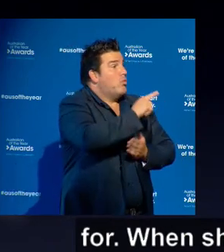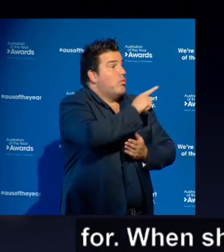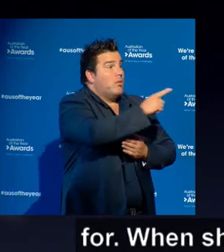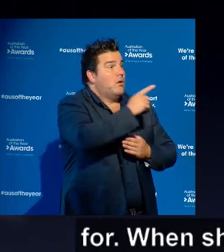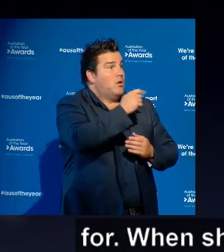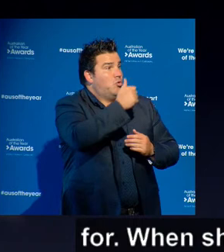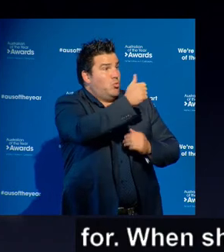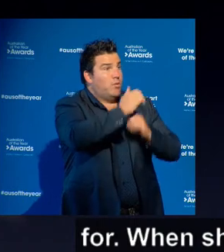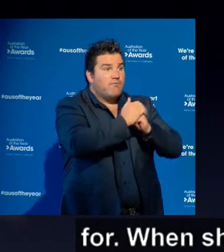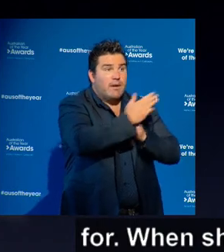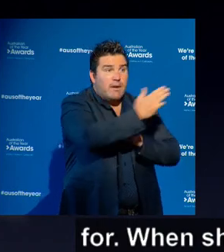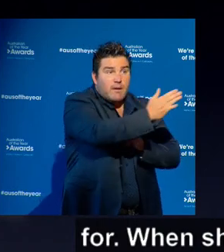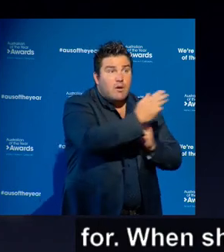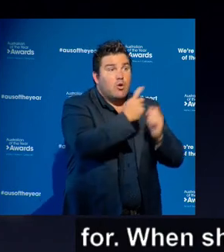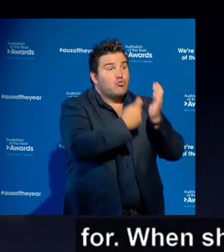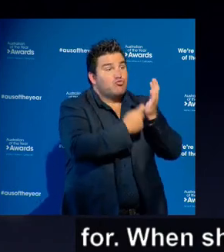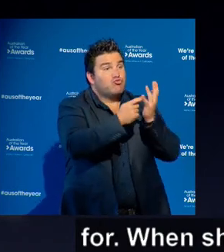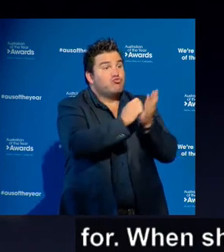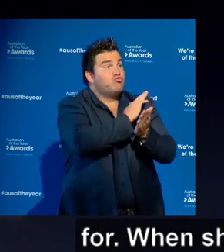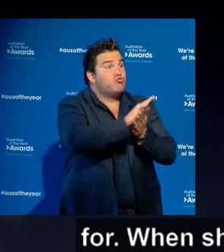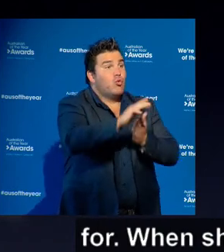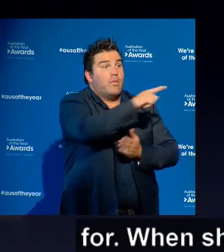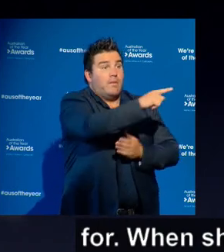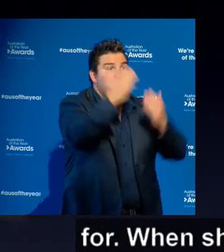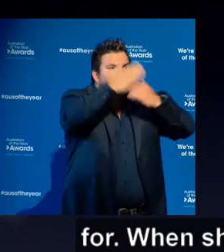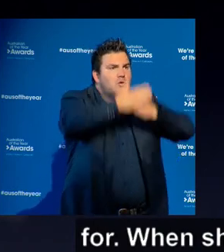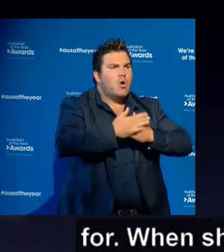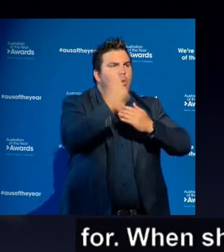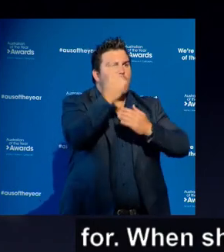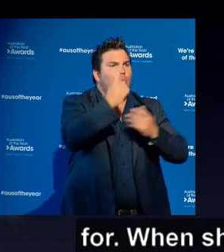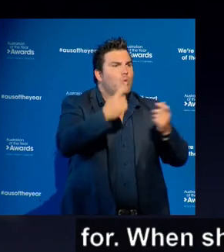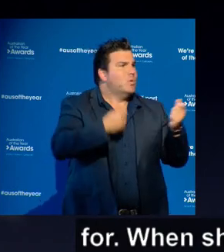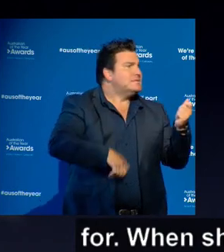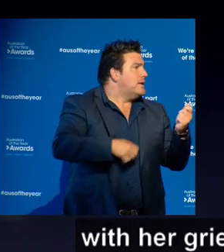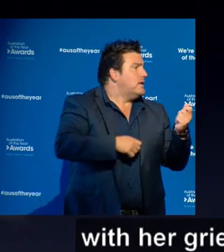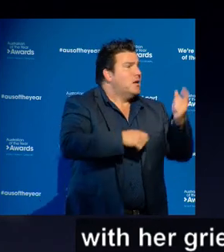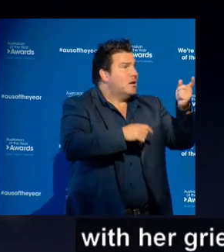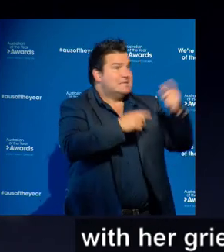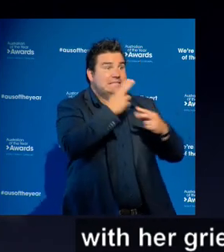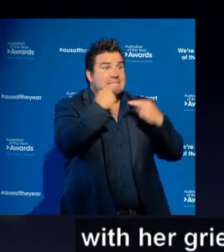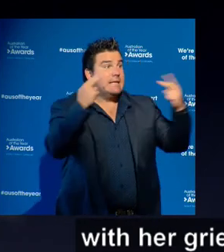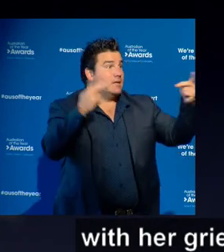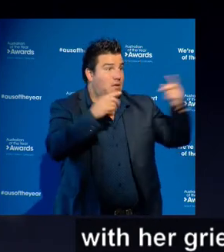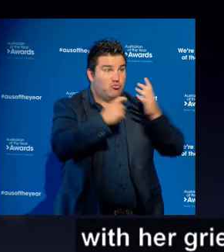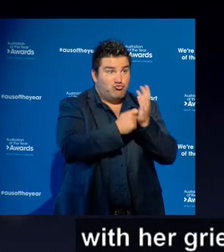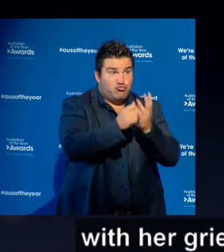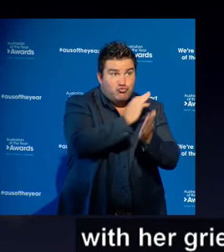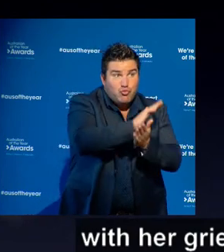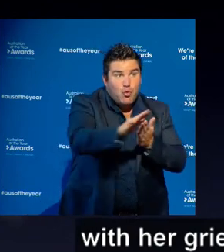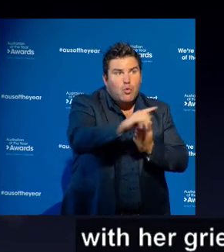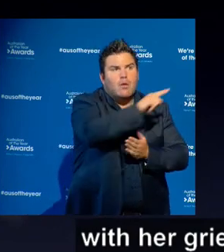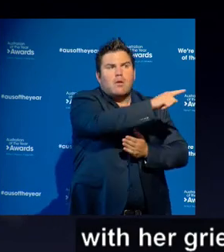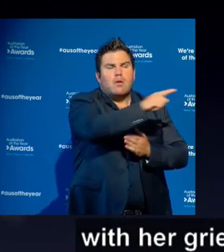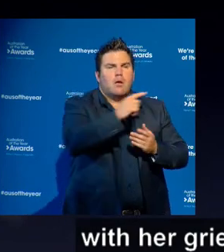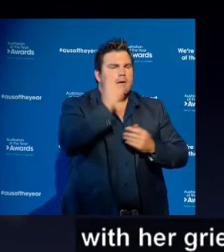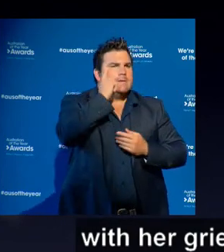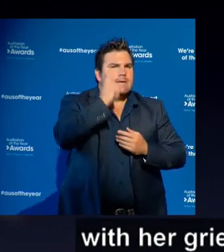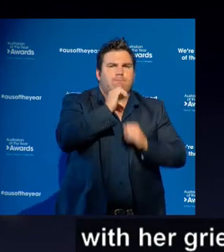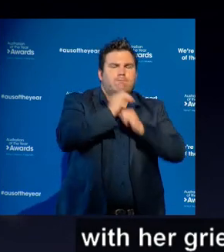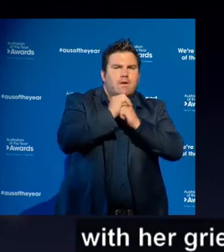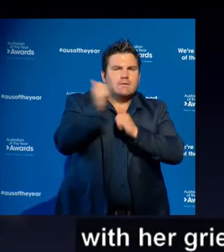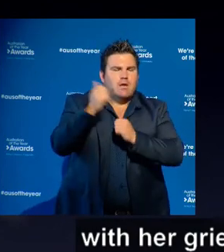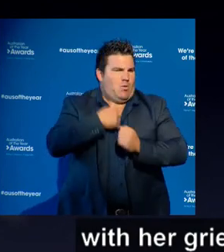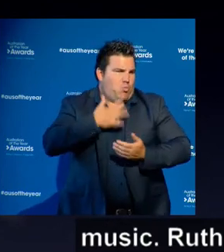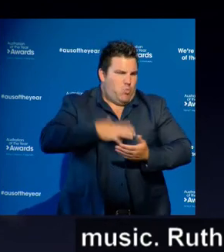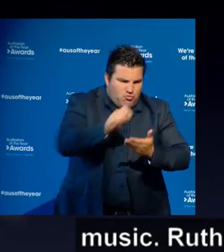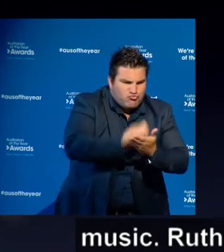this amazing woman through music. Ruth has written a song in Sue's honour, which she shared with Sue's family and